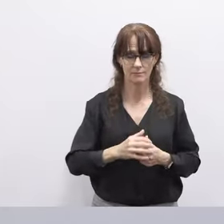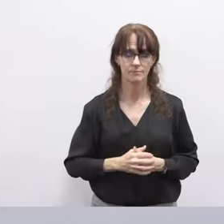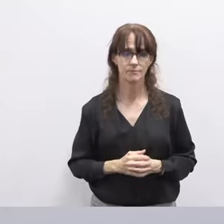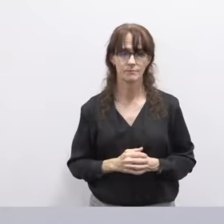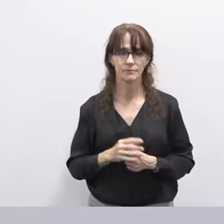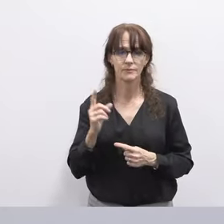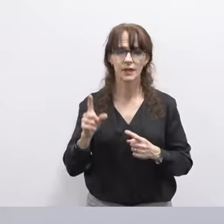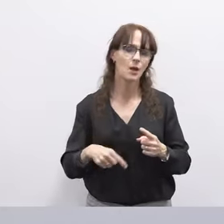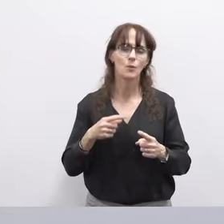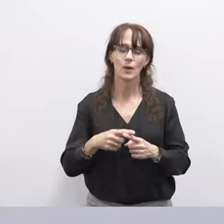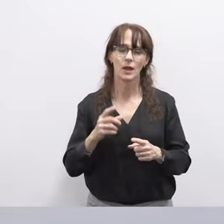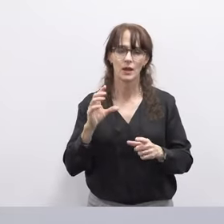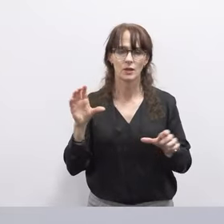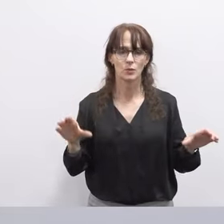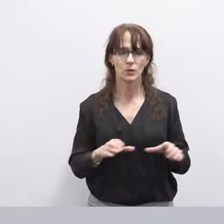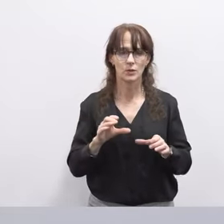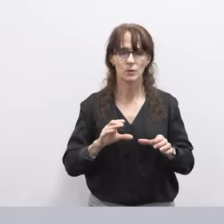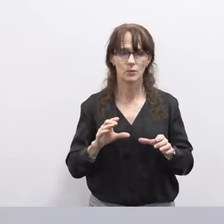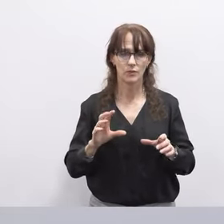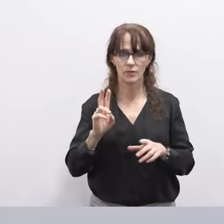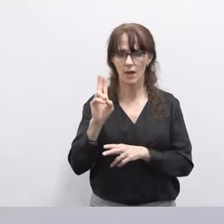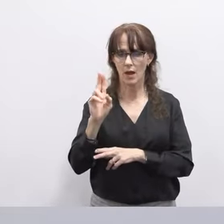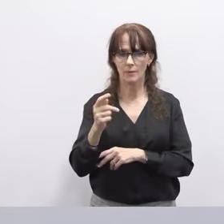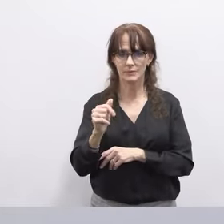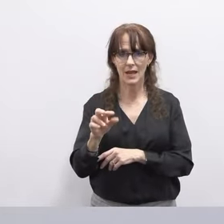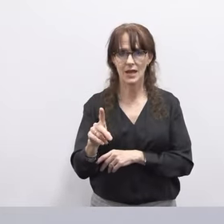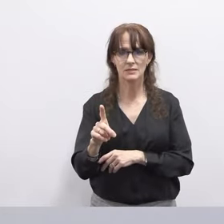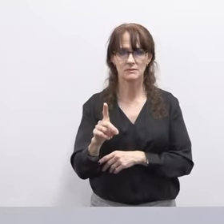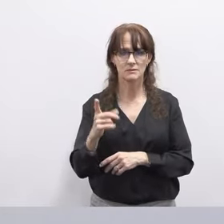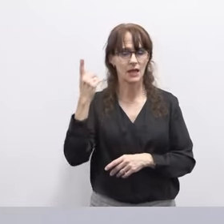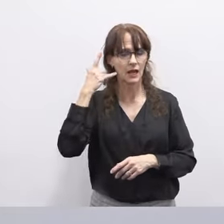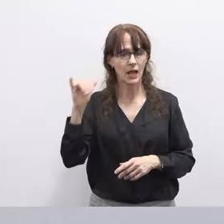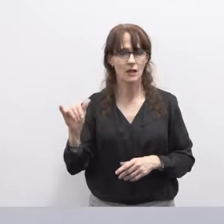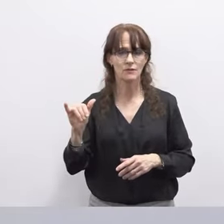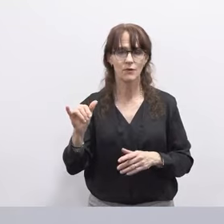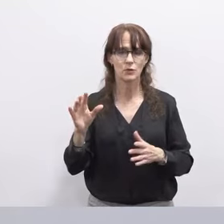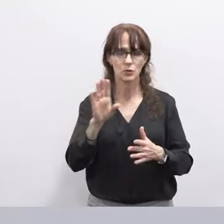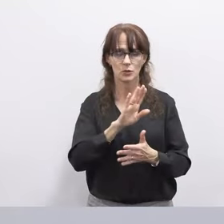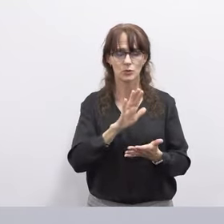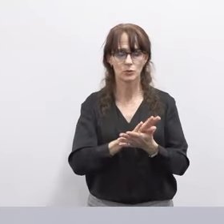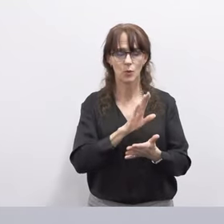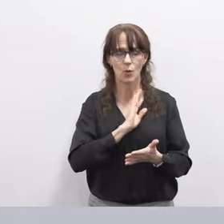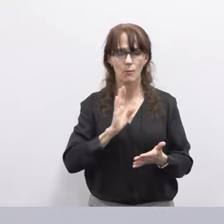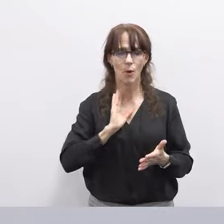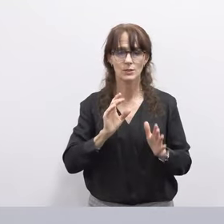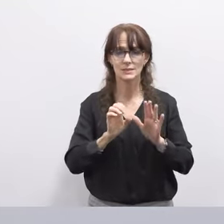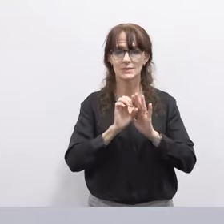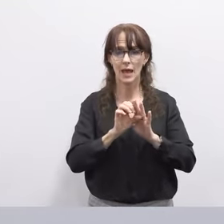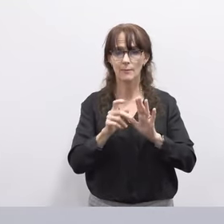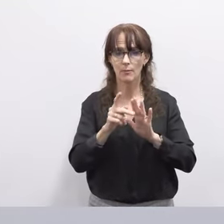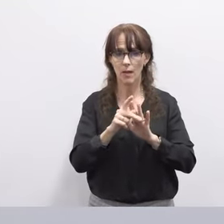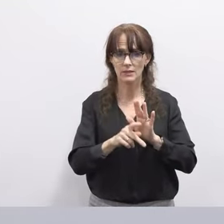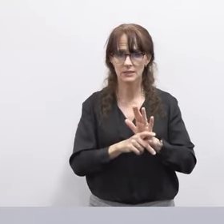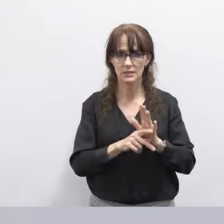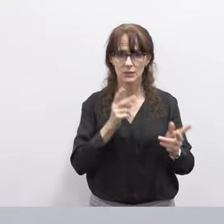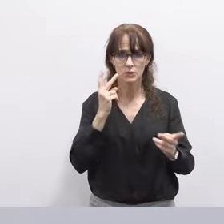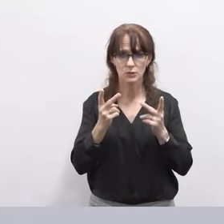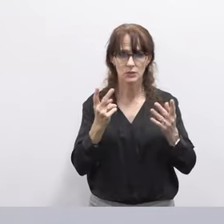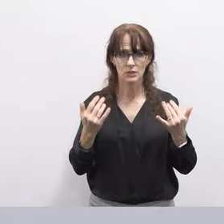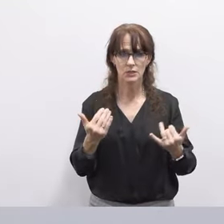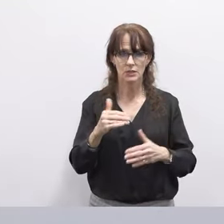When we do the updates, we utilize the California School Boards Association sample policies. And so what you'll see